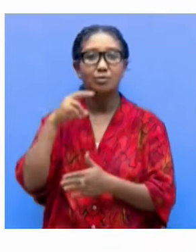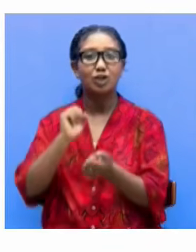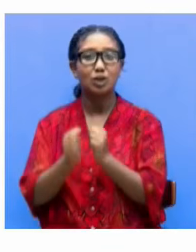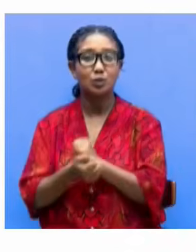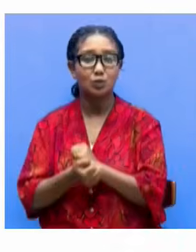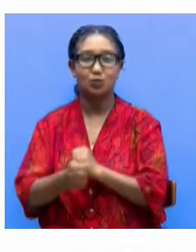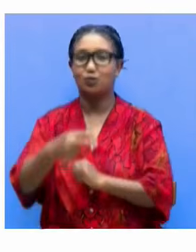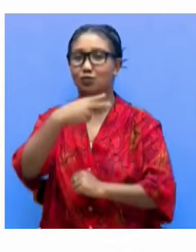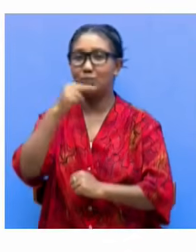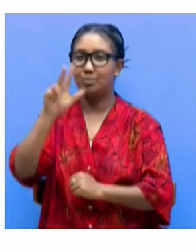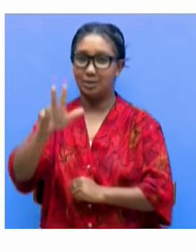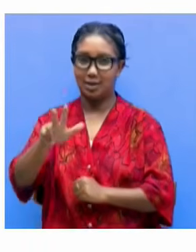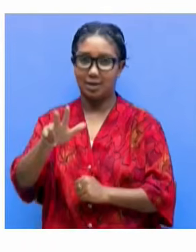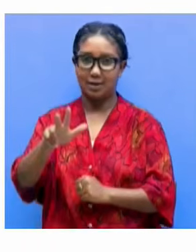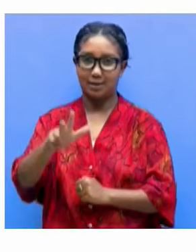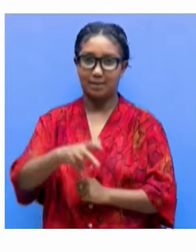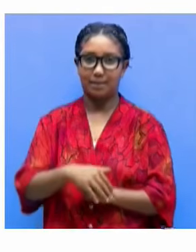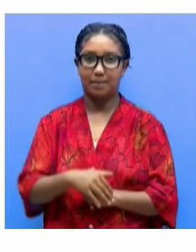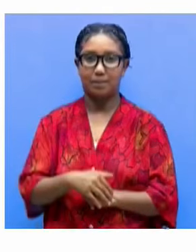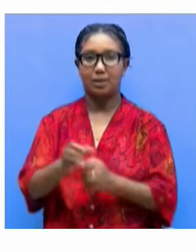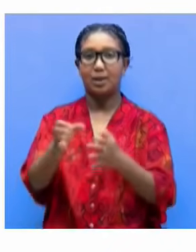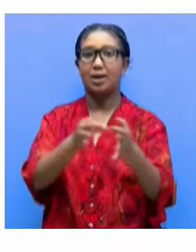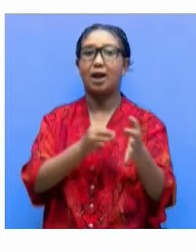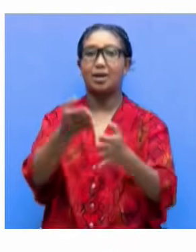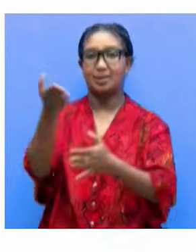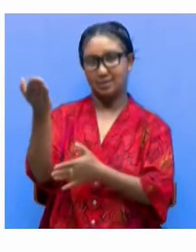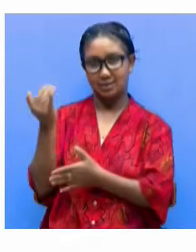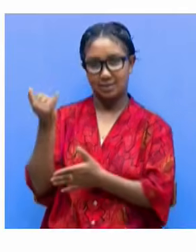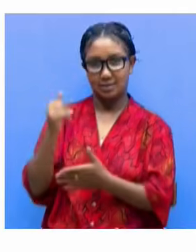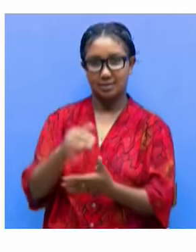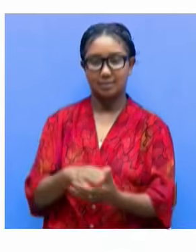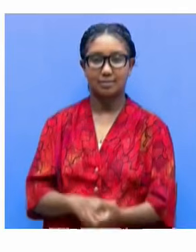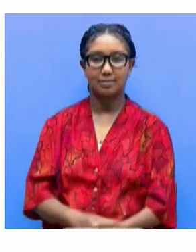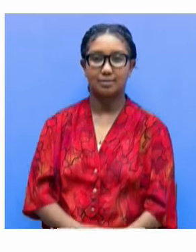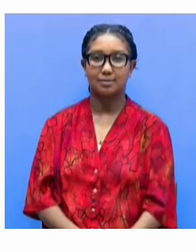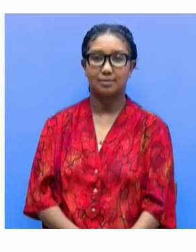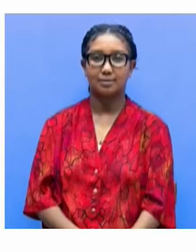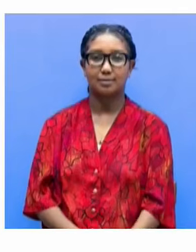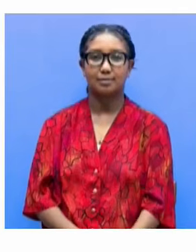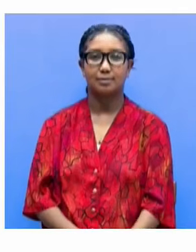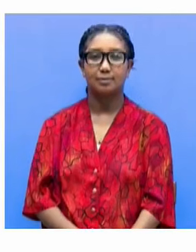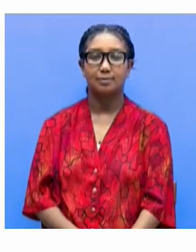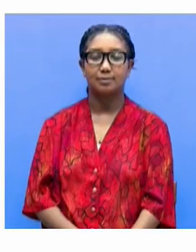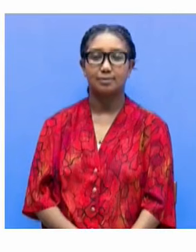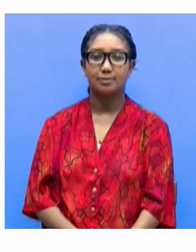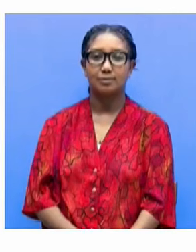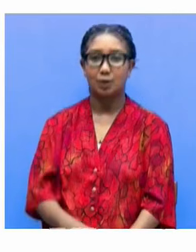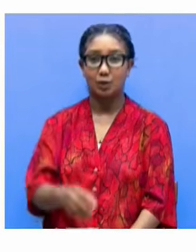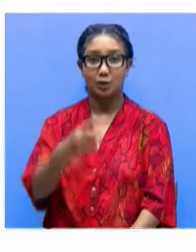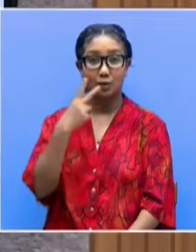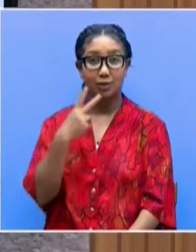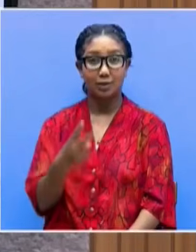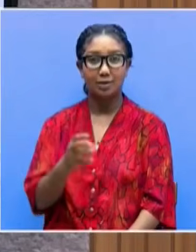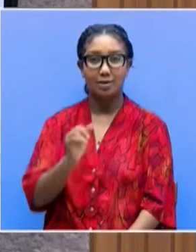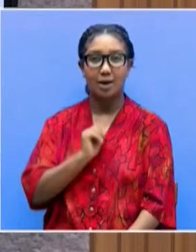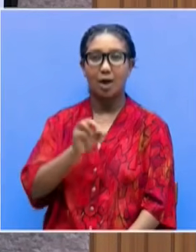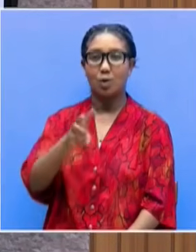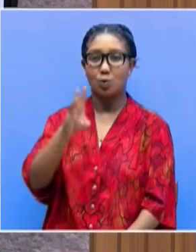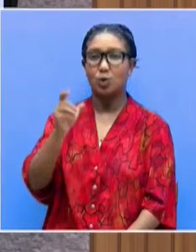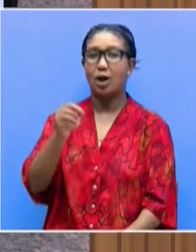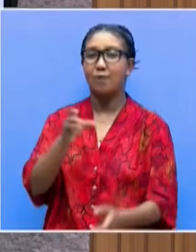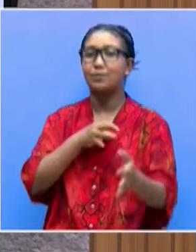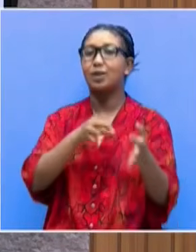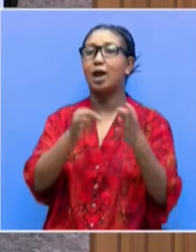what? V3, which is narrated. Look, I would